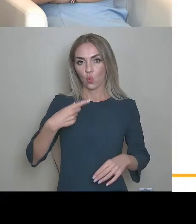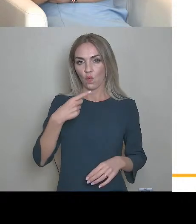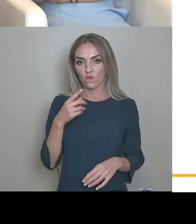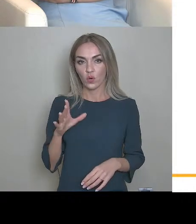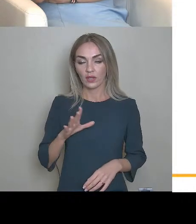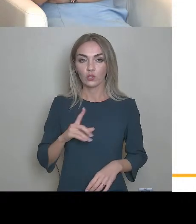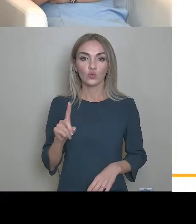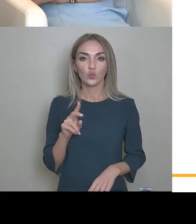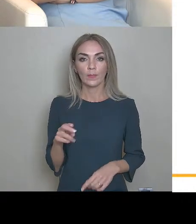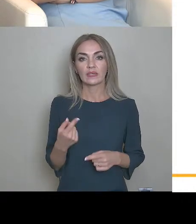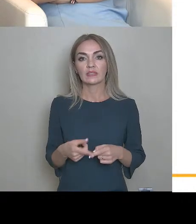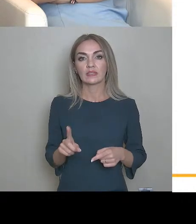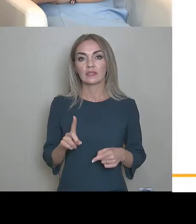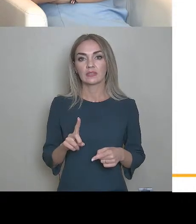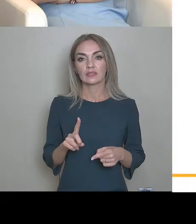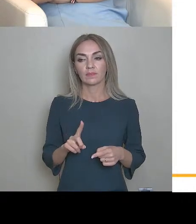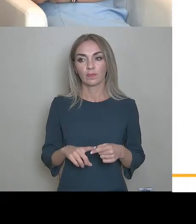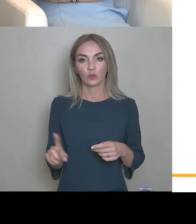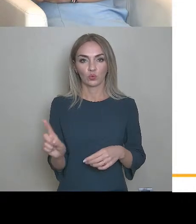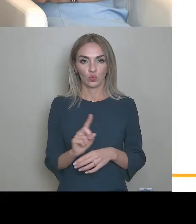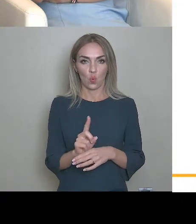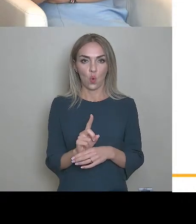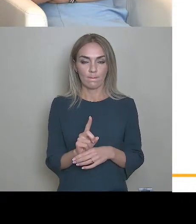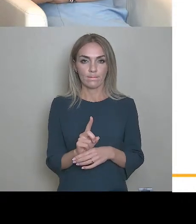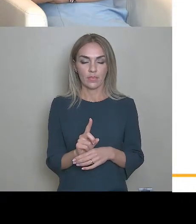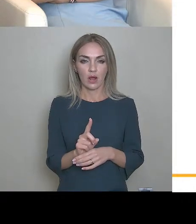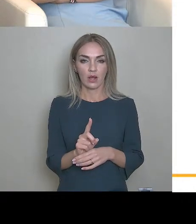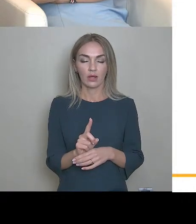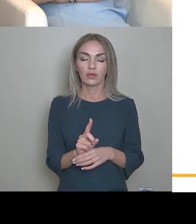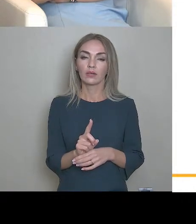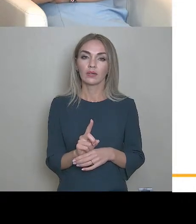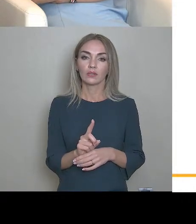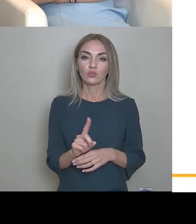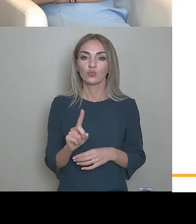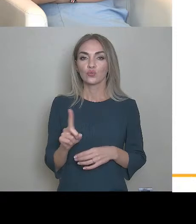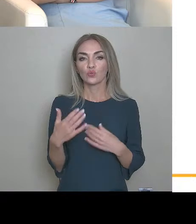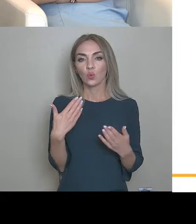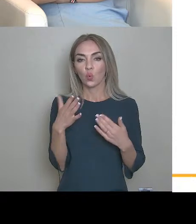We spoke about this in detail, this